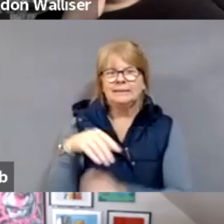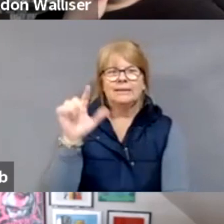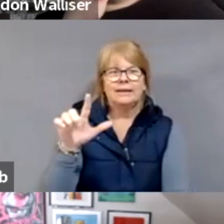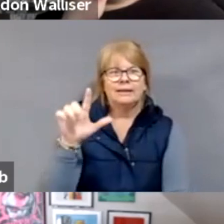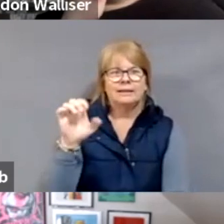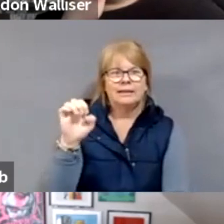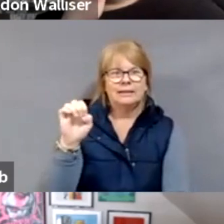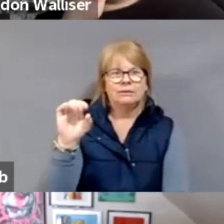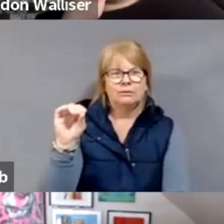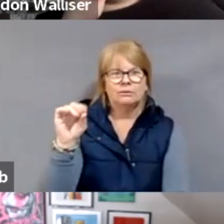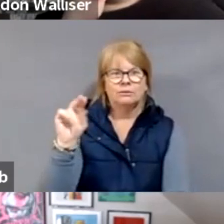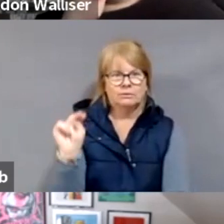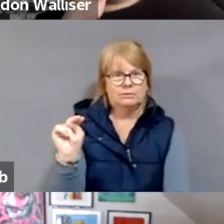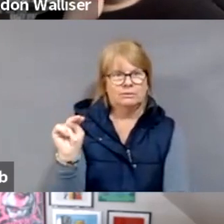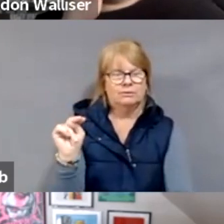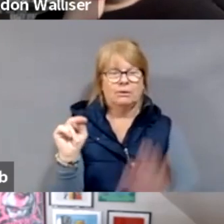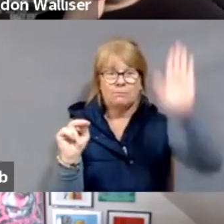hand up. Did anyone else? Louise,